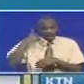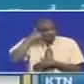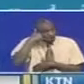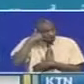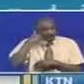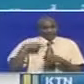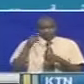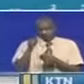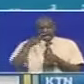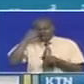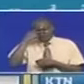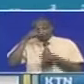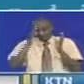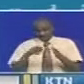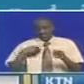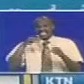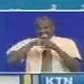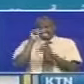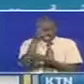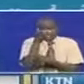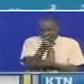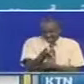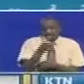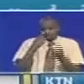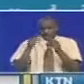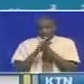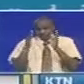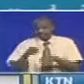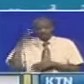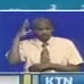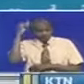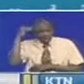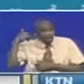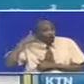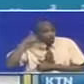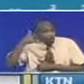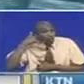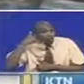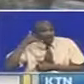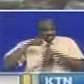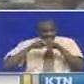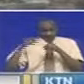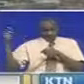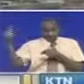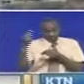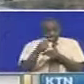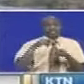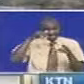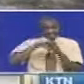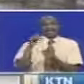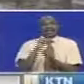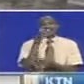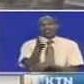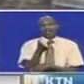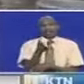by an Al-Shabaab operative in Kenya to their counterpart in Somalia, which was then traced to the vehicle. But the question on most